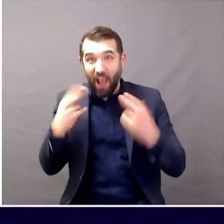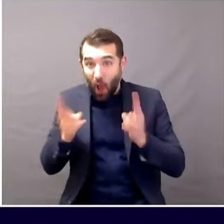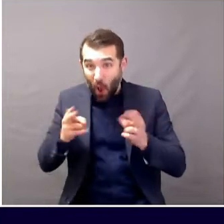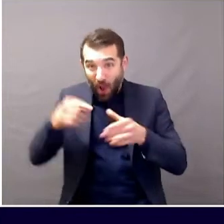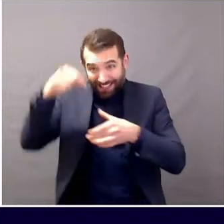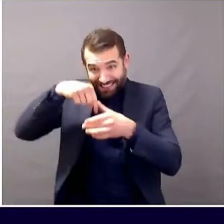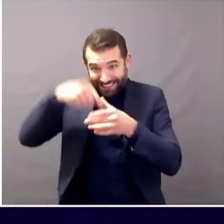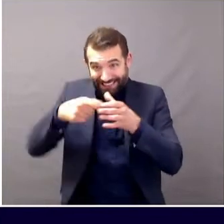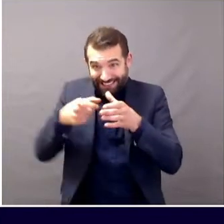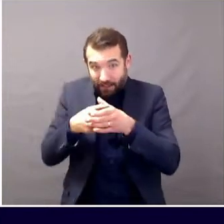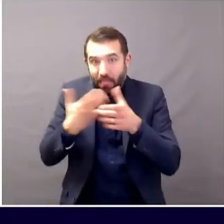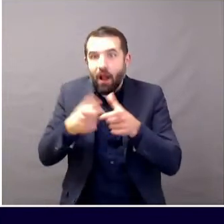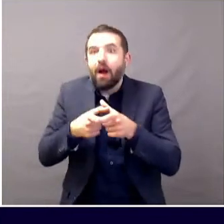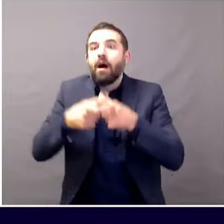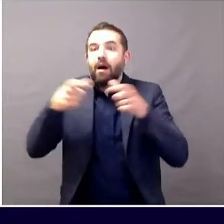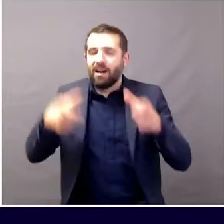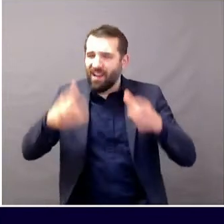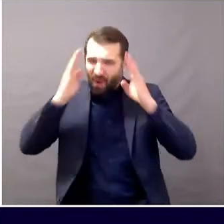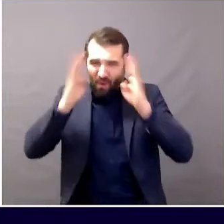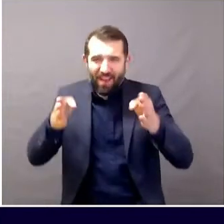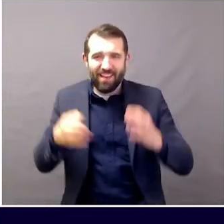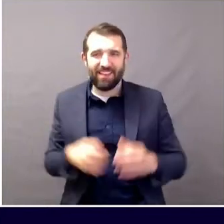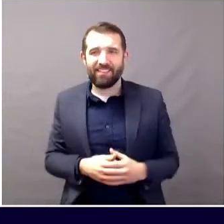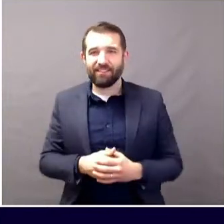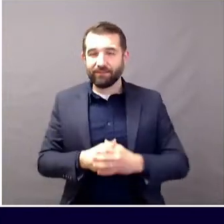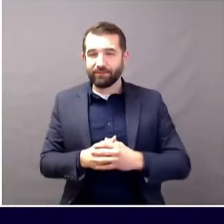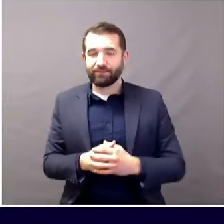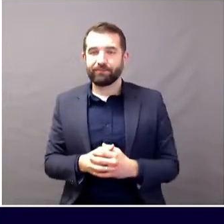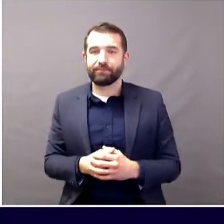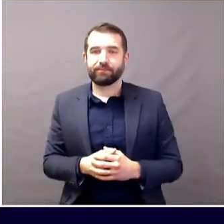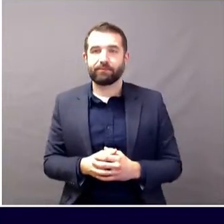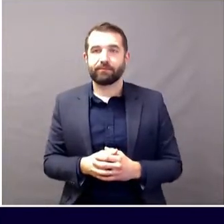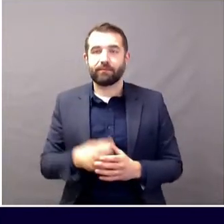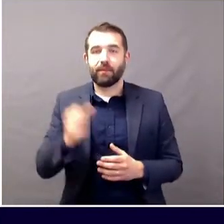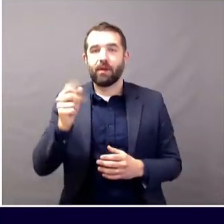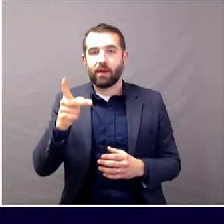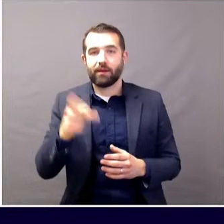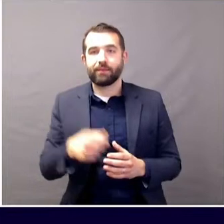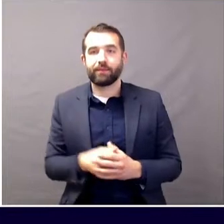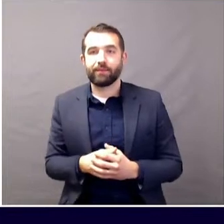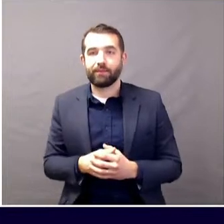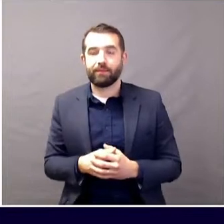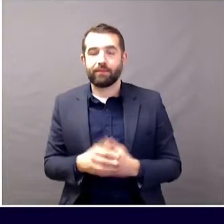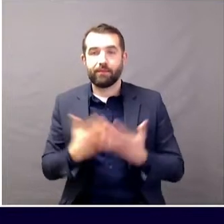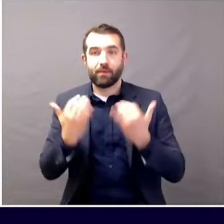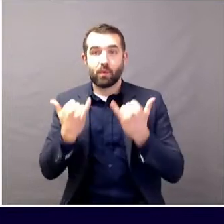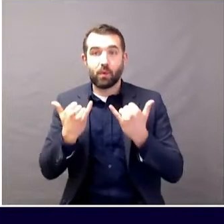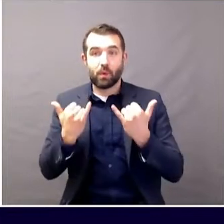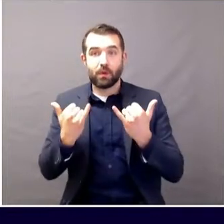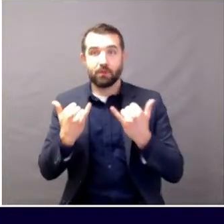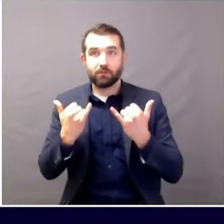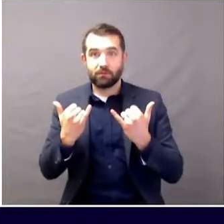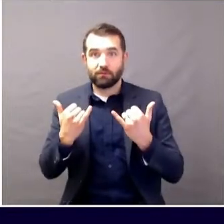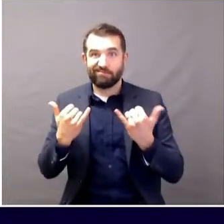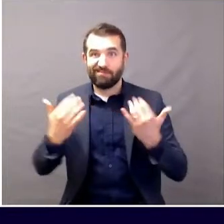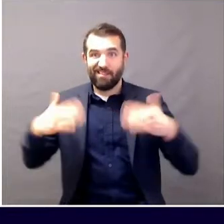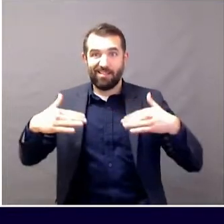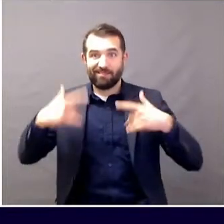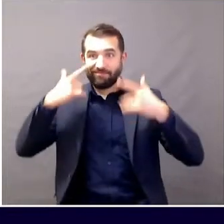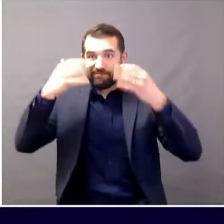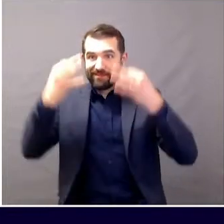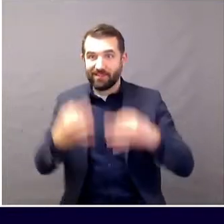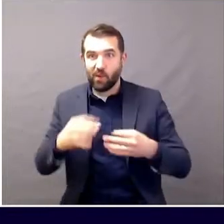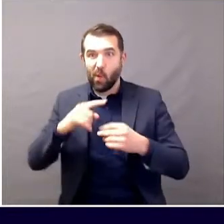And how have you been able to determine how you're going to get in touch with independent providers just to let them know? And I'm thinking